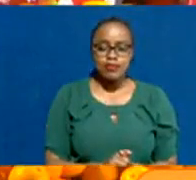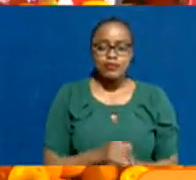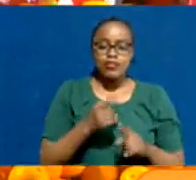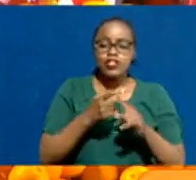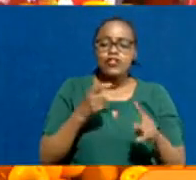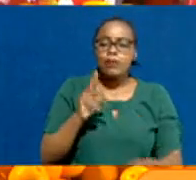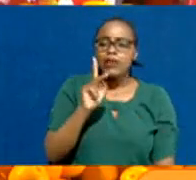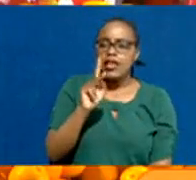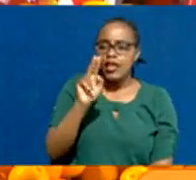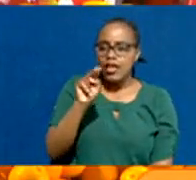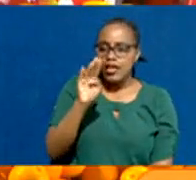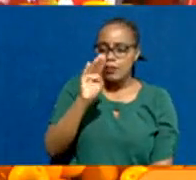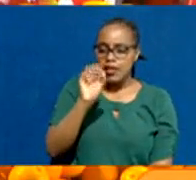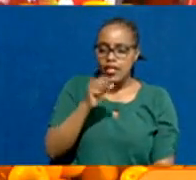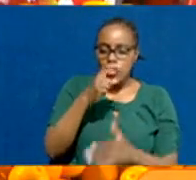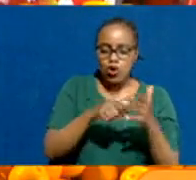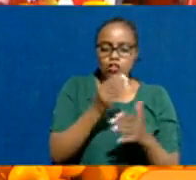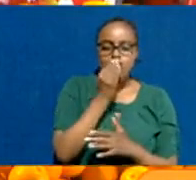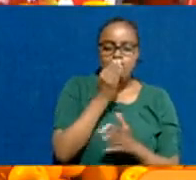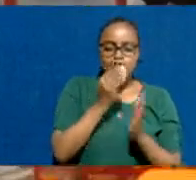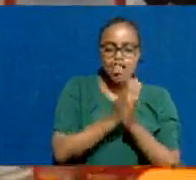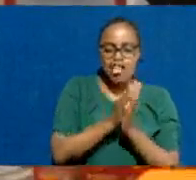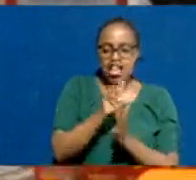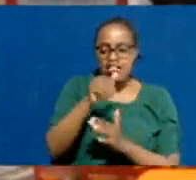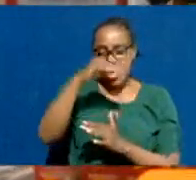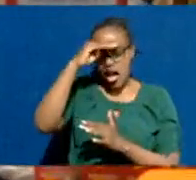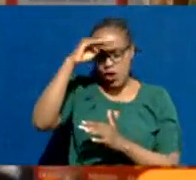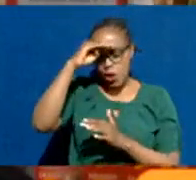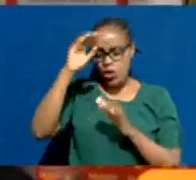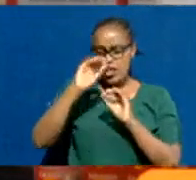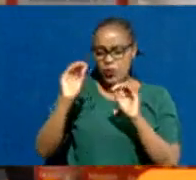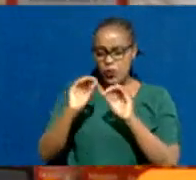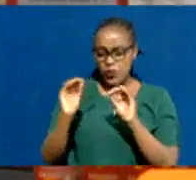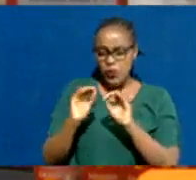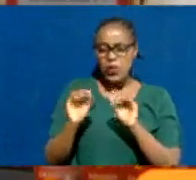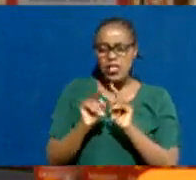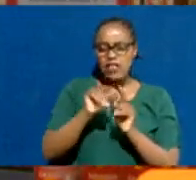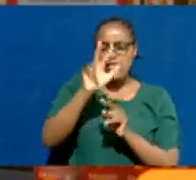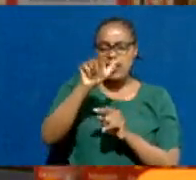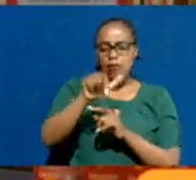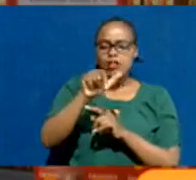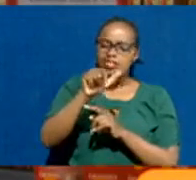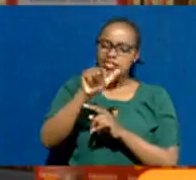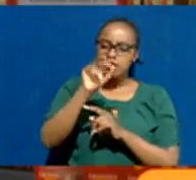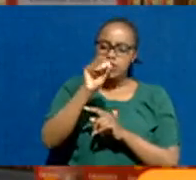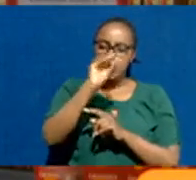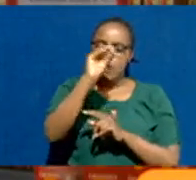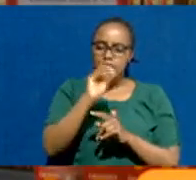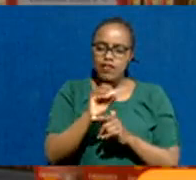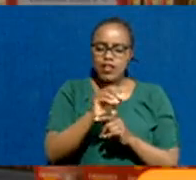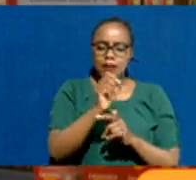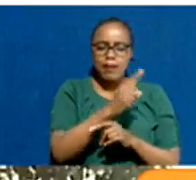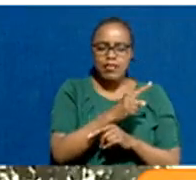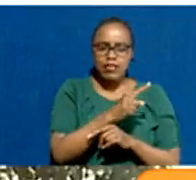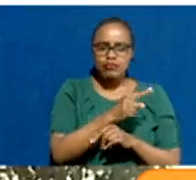According to KNBS, the prices of food and non-alcoholic beverages index increased by 0.3% between August and September